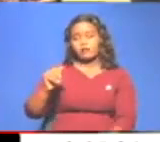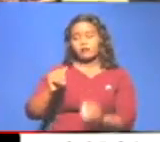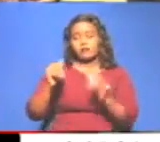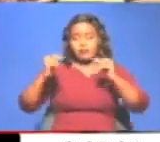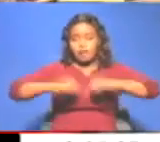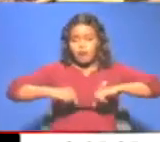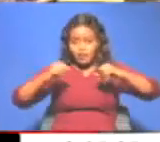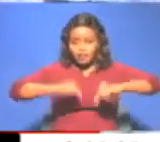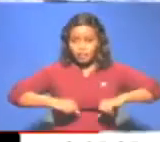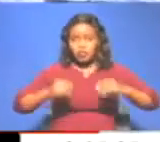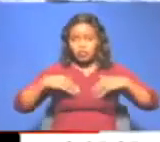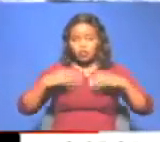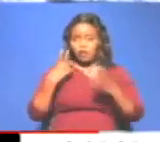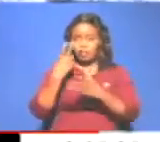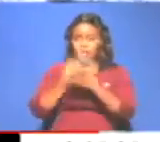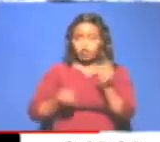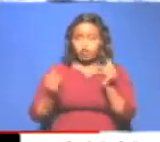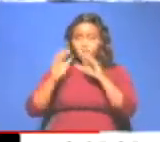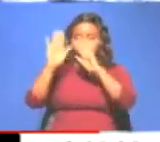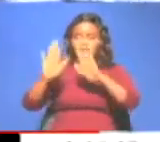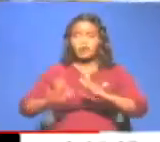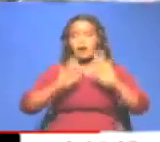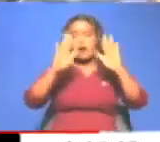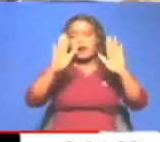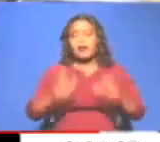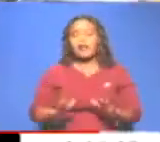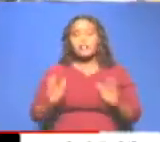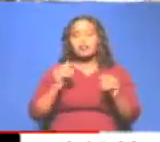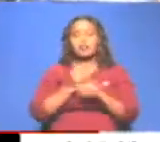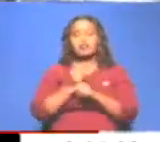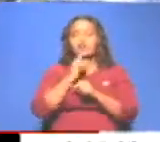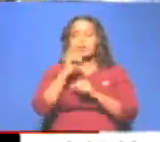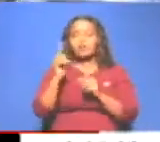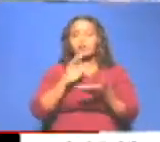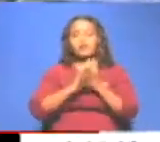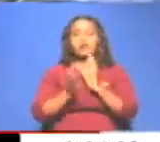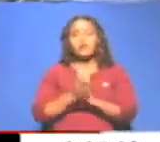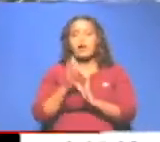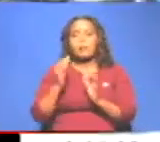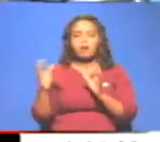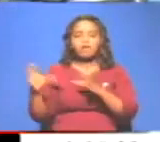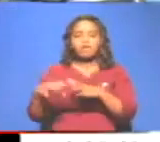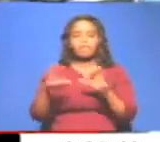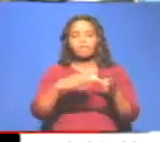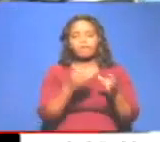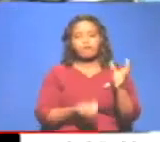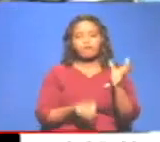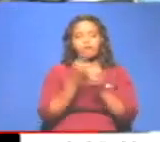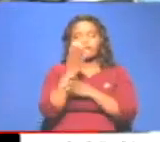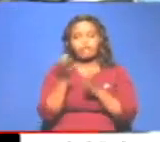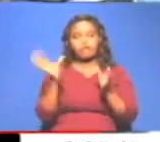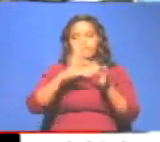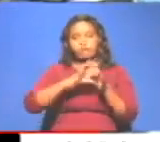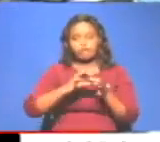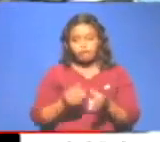rallies to ensure the pact becomes the winning coalition in the forthcoming general elections. Already